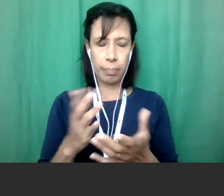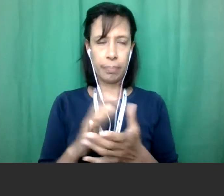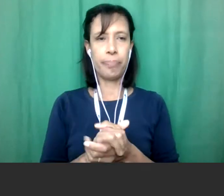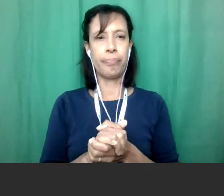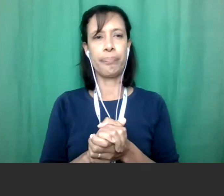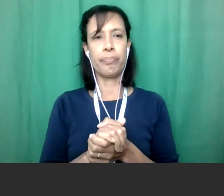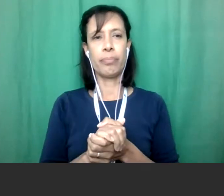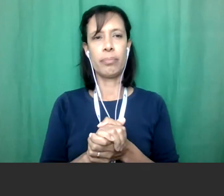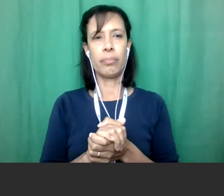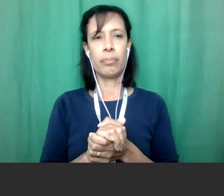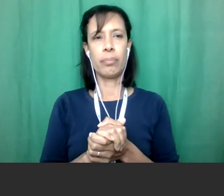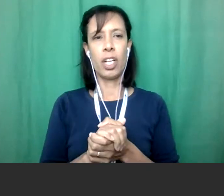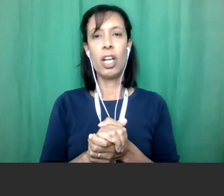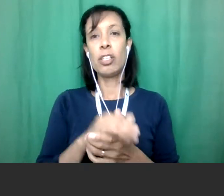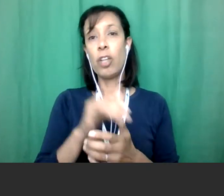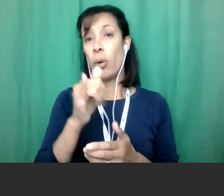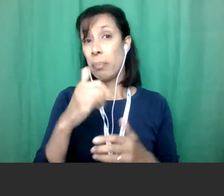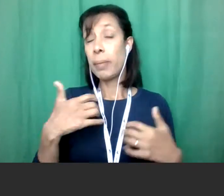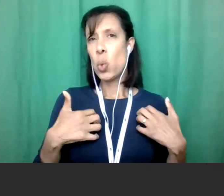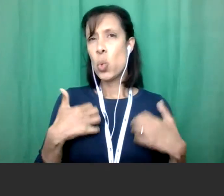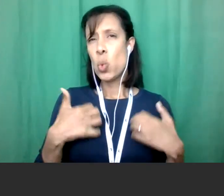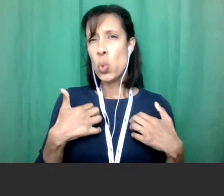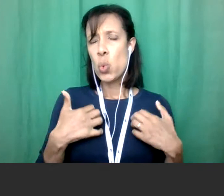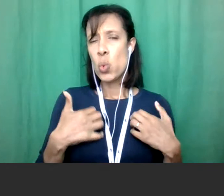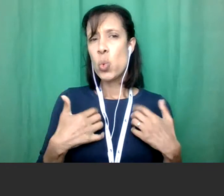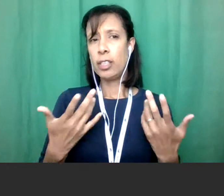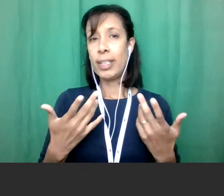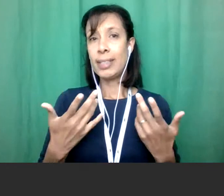not your question. So your question would be something like,